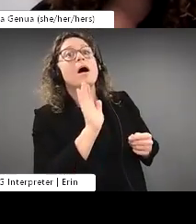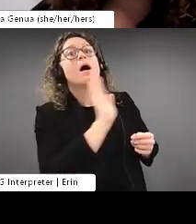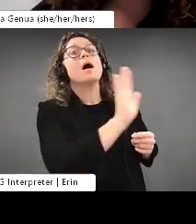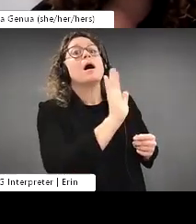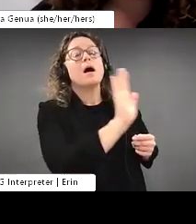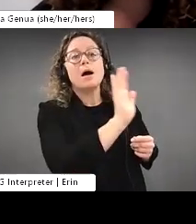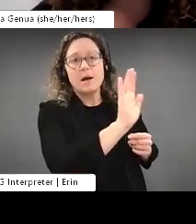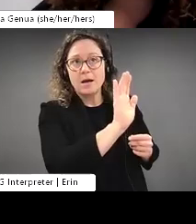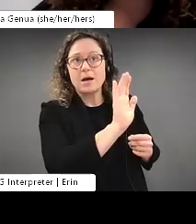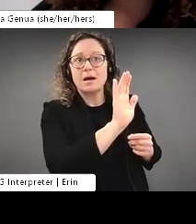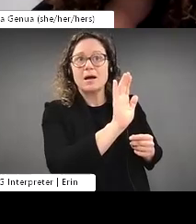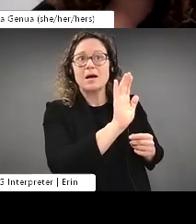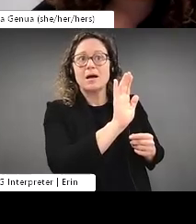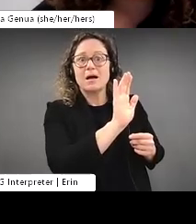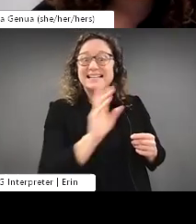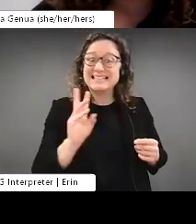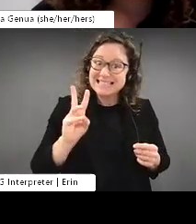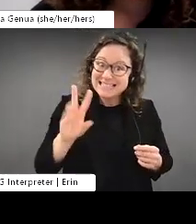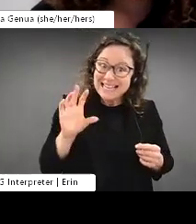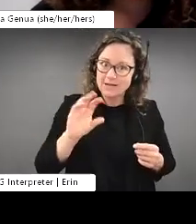the loan is costing us 600.